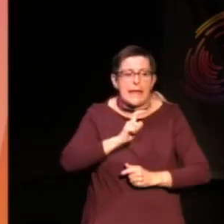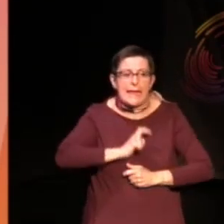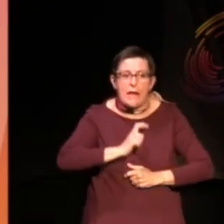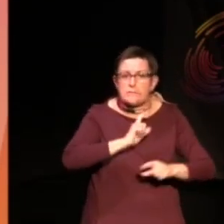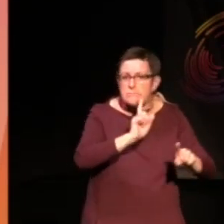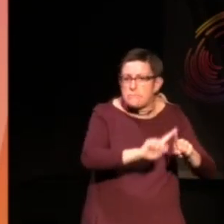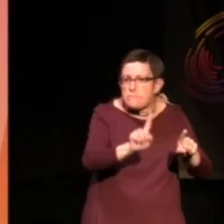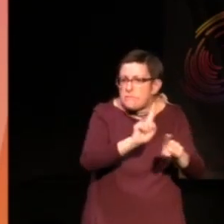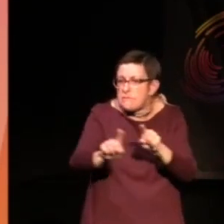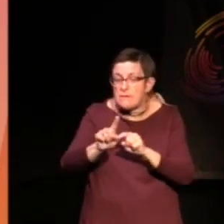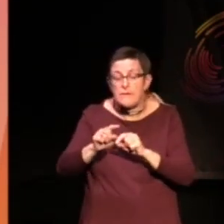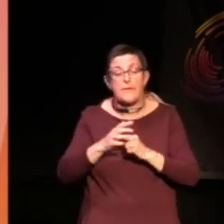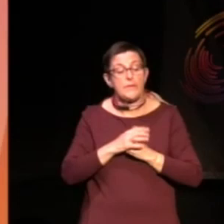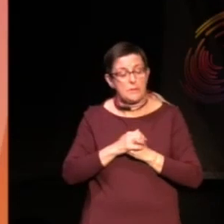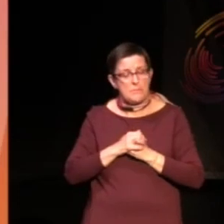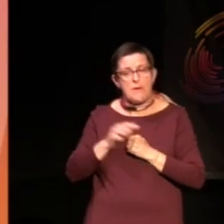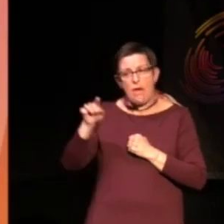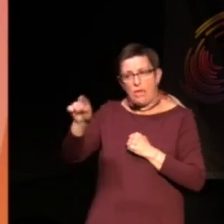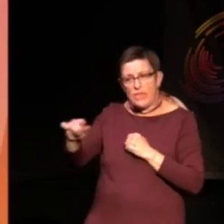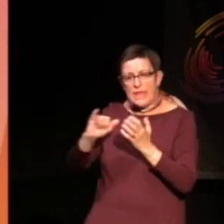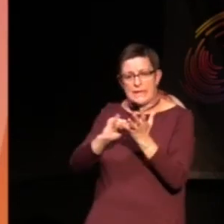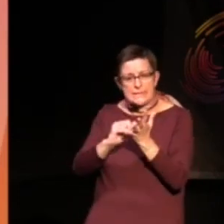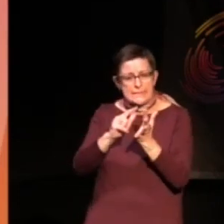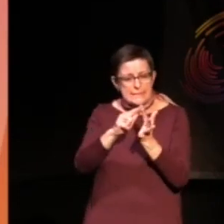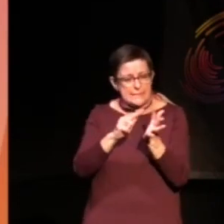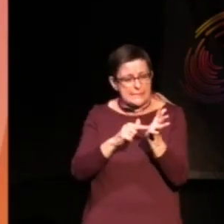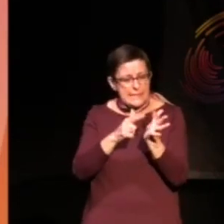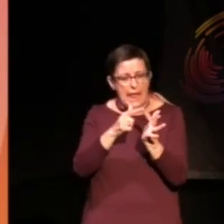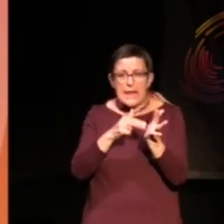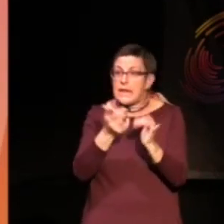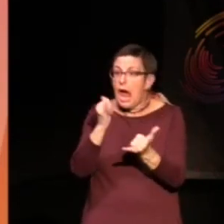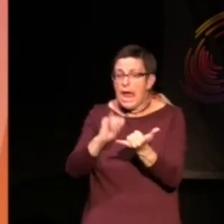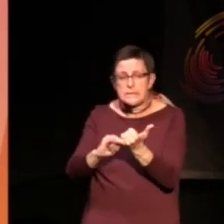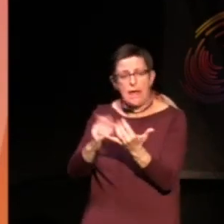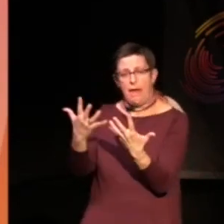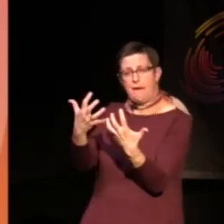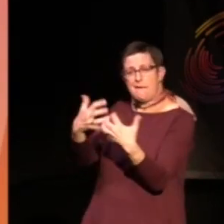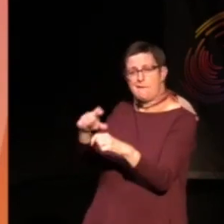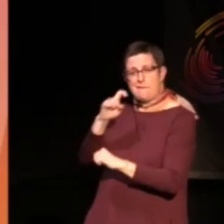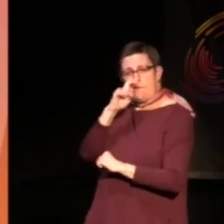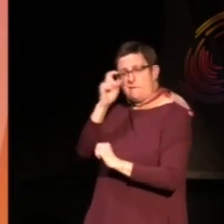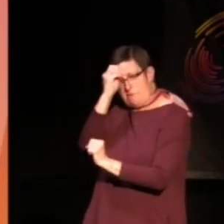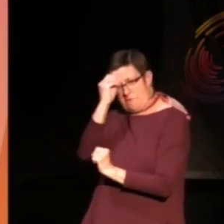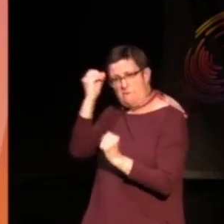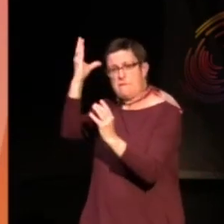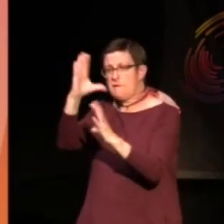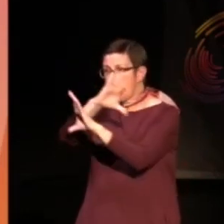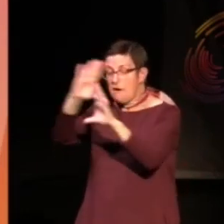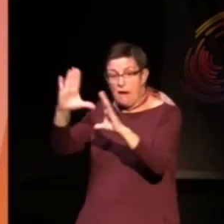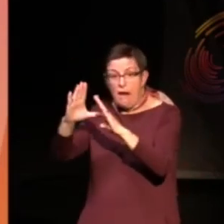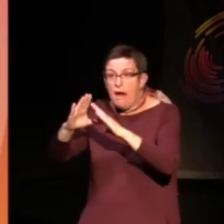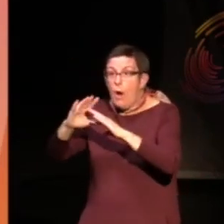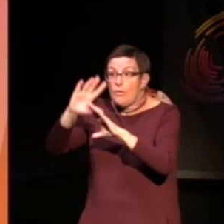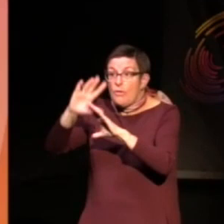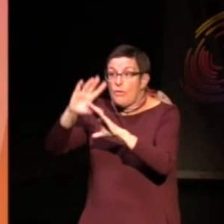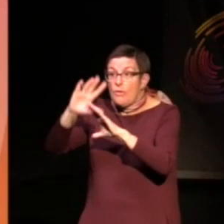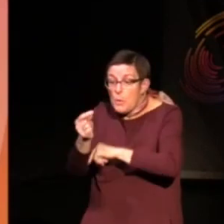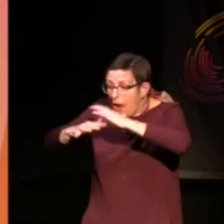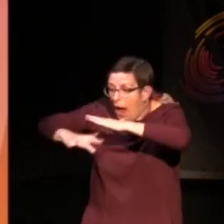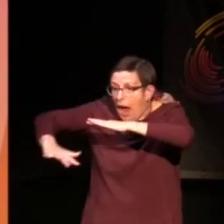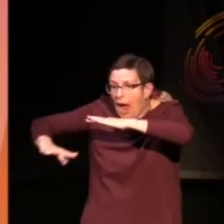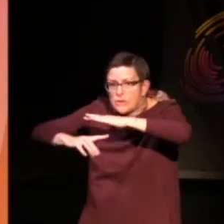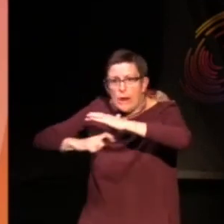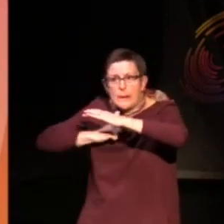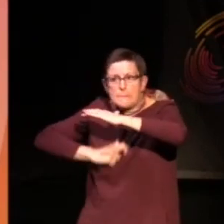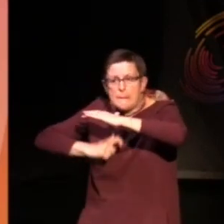Selenites, the socially complex and technologically sophisticated underground natives of the moon, an